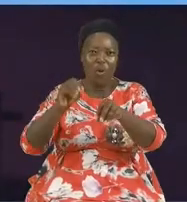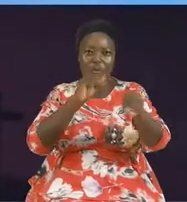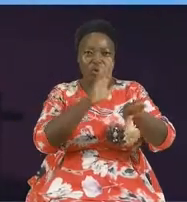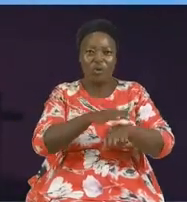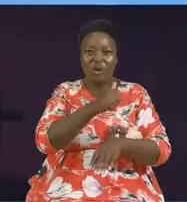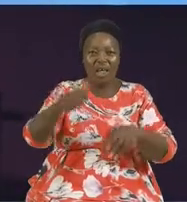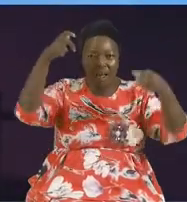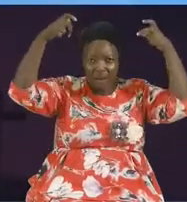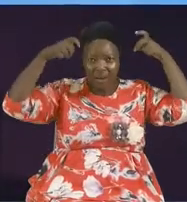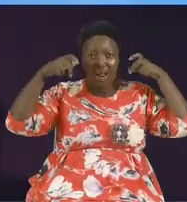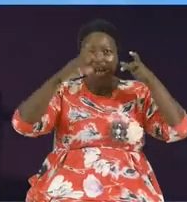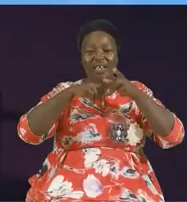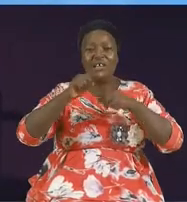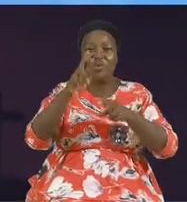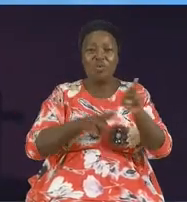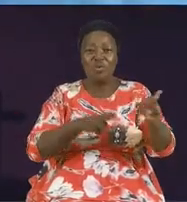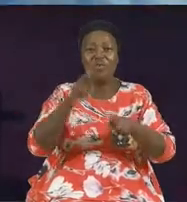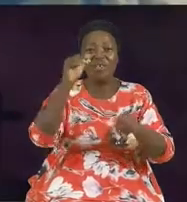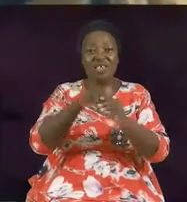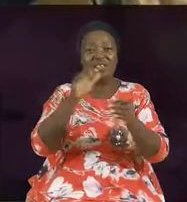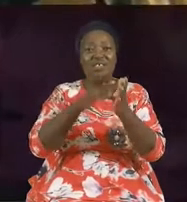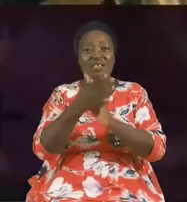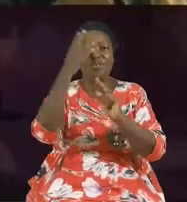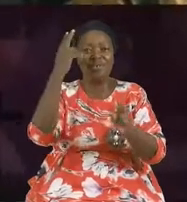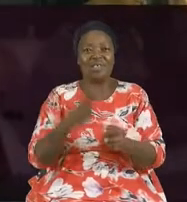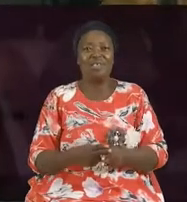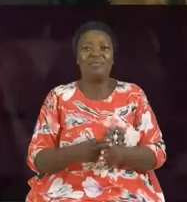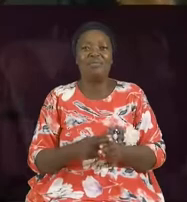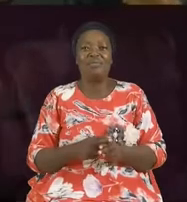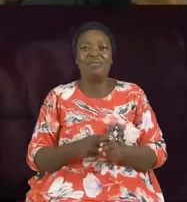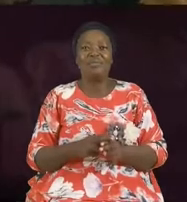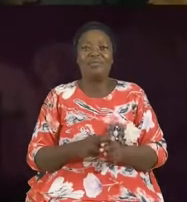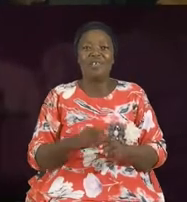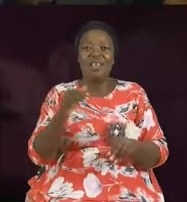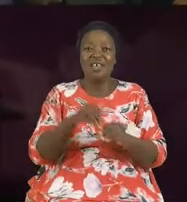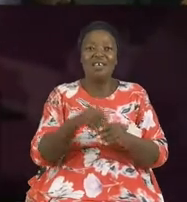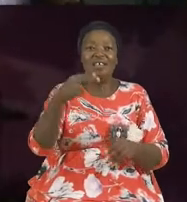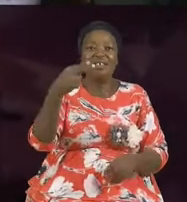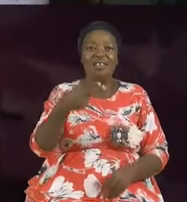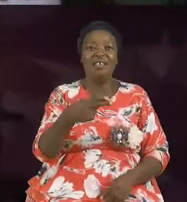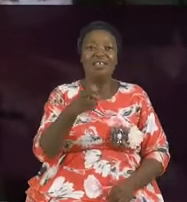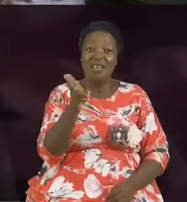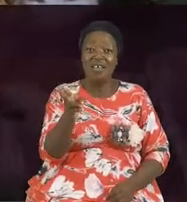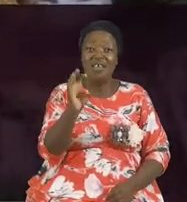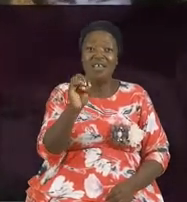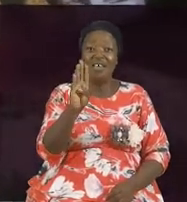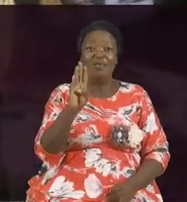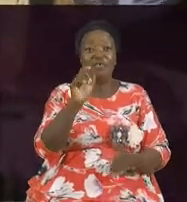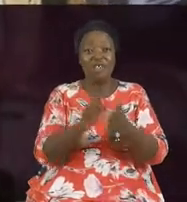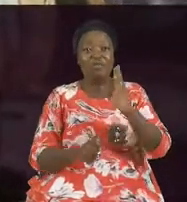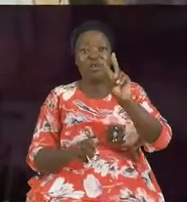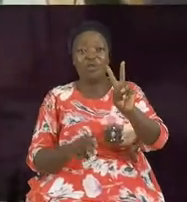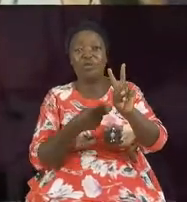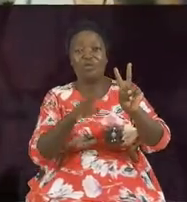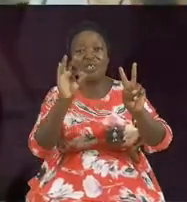with Christ, you will wear a crown and you will reign in Jesus' name. Now look